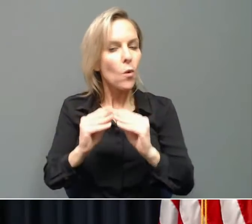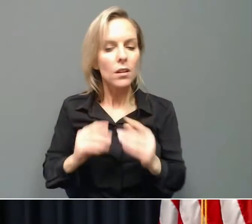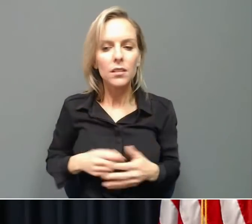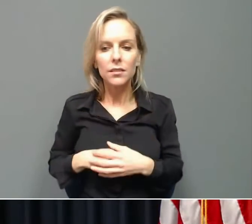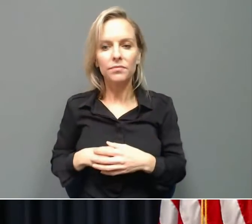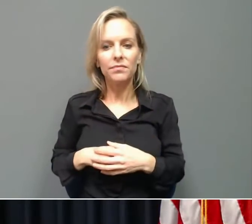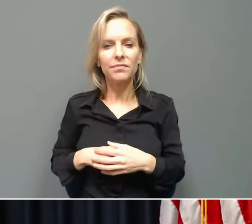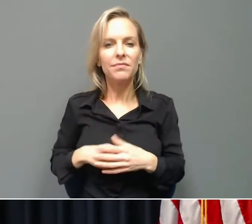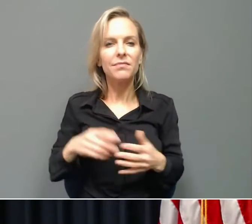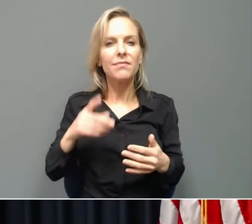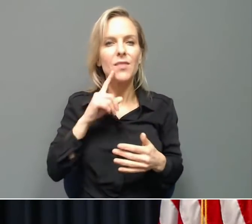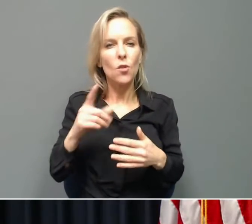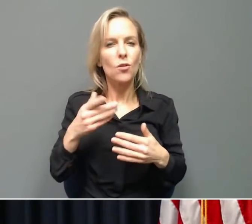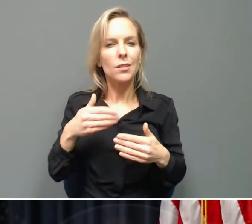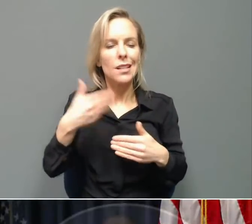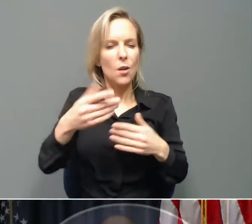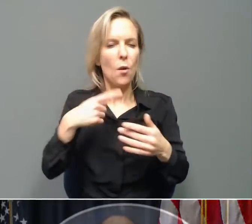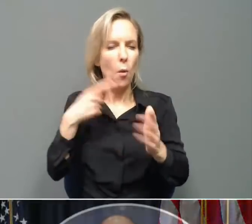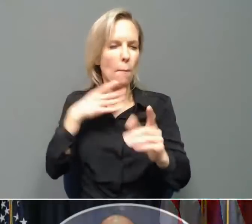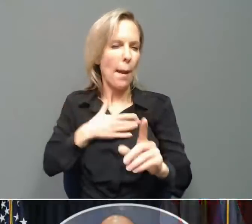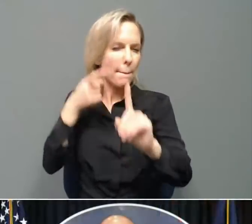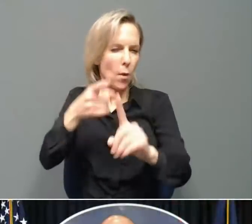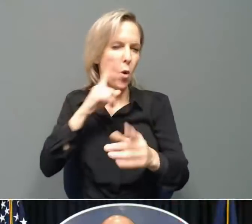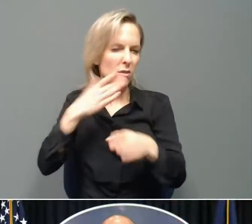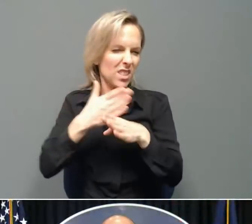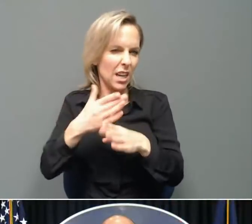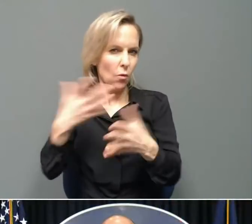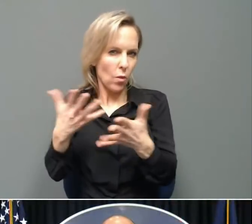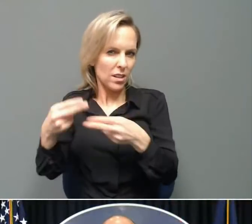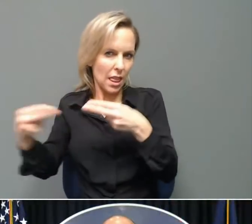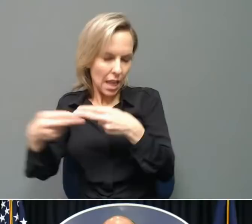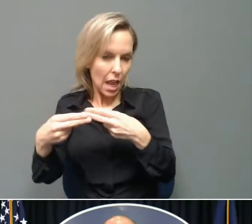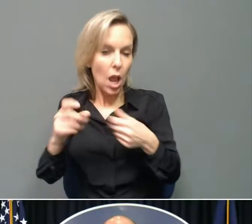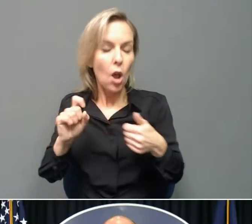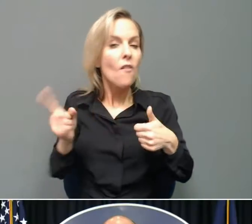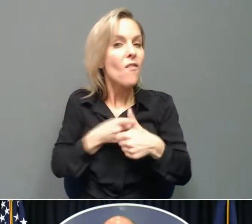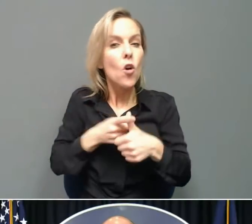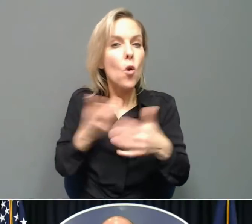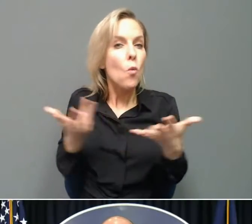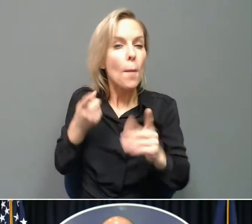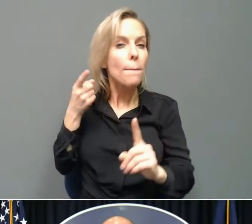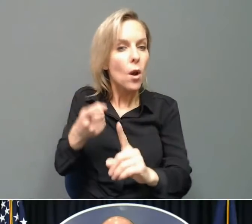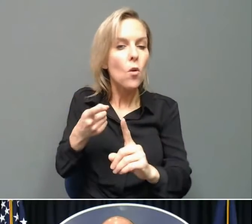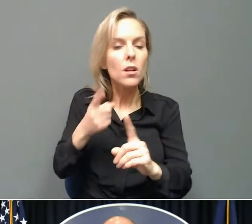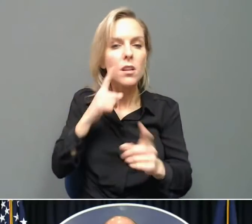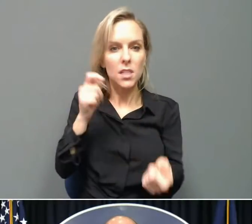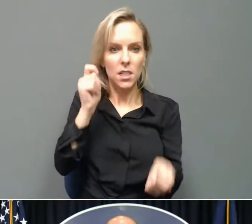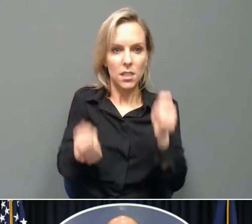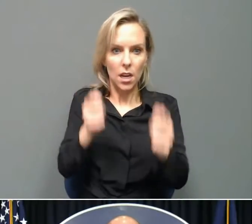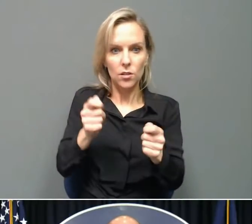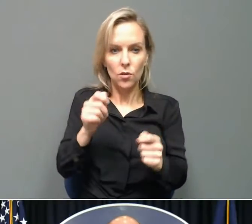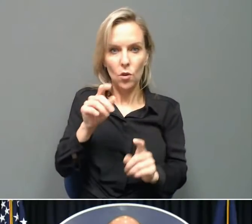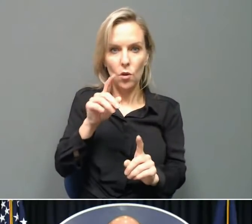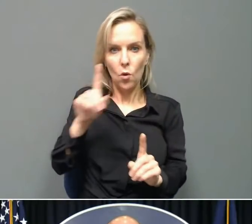with you to make this point. So the first one is we are going to adjust Phase 1C starting on Monday the 15th, so this